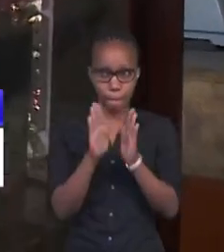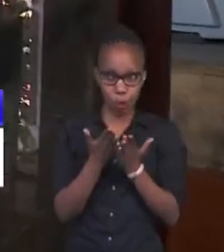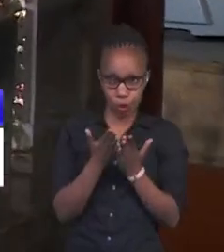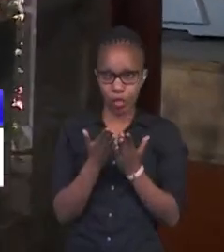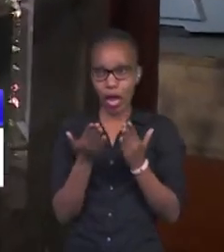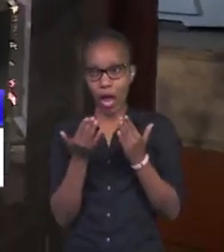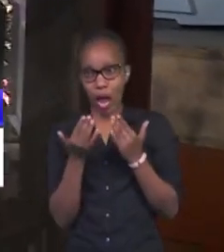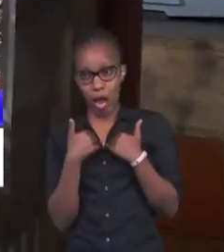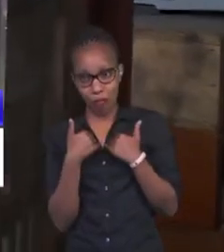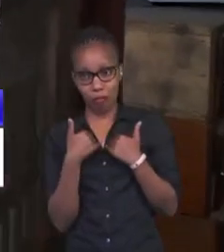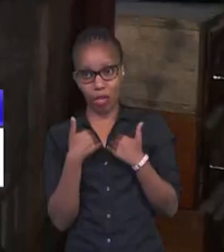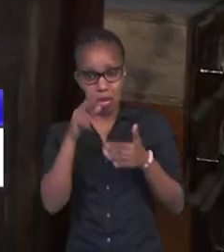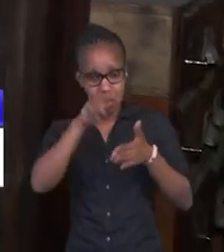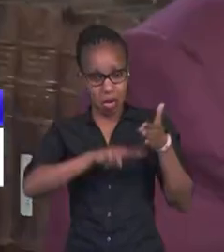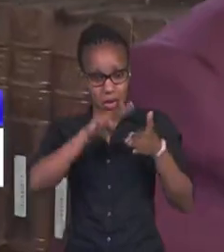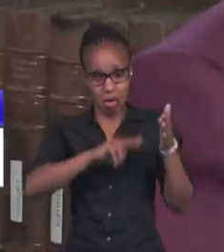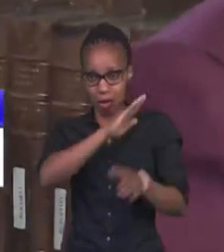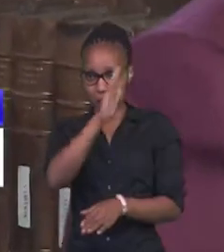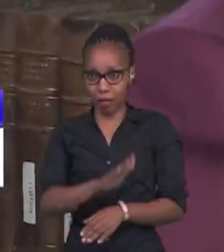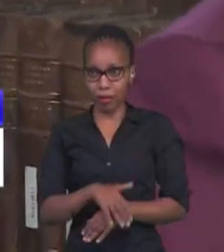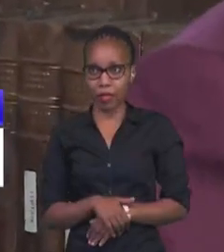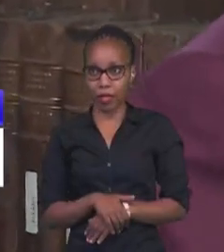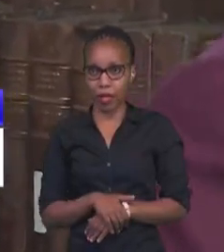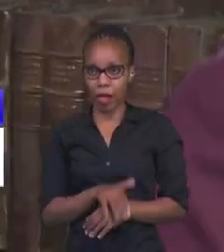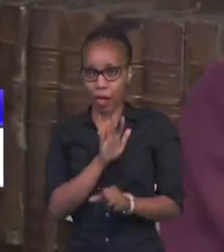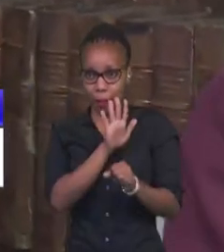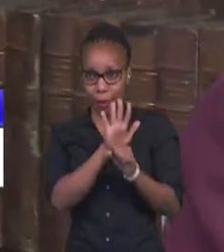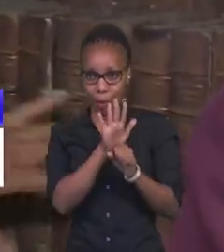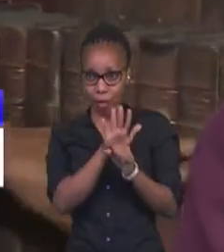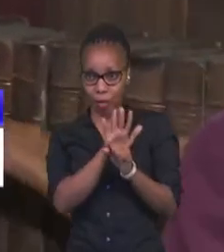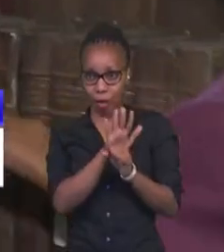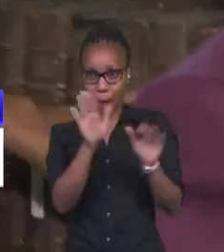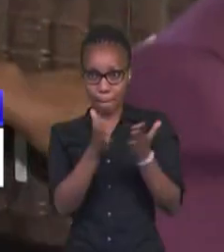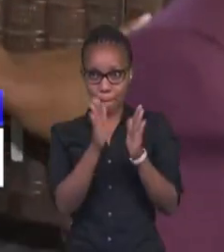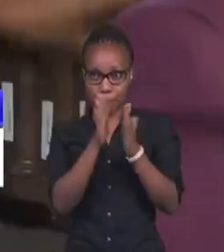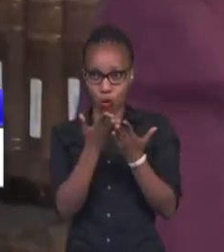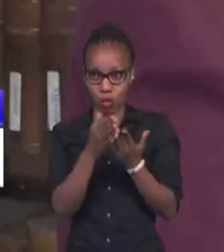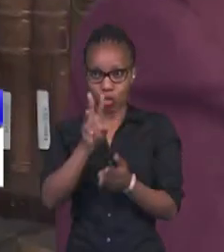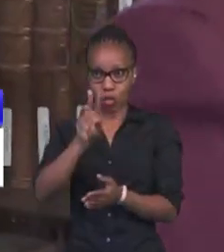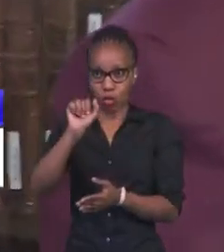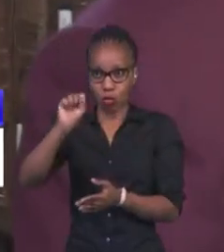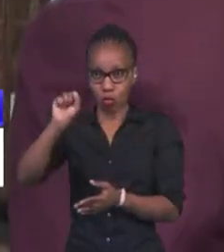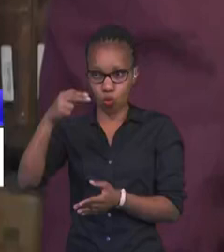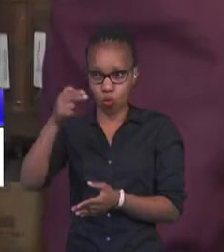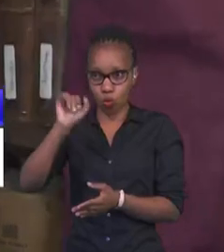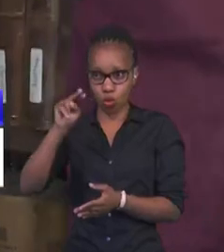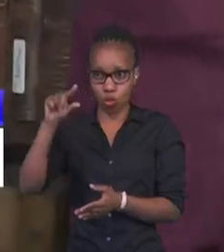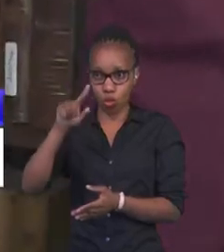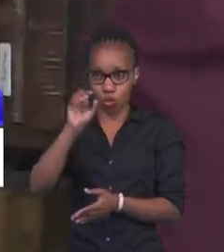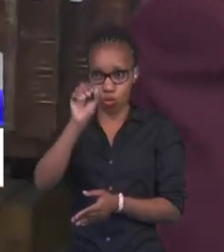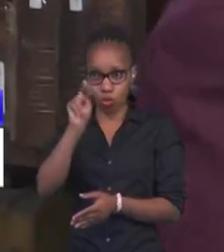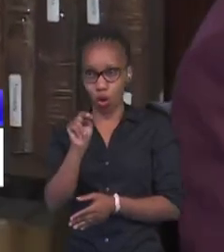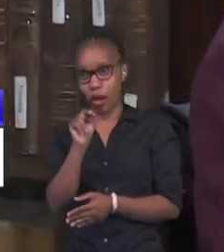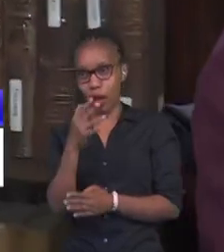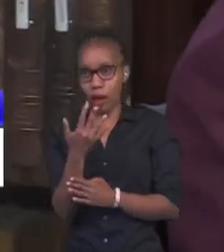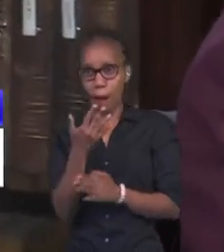remained untouched for ages. Most of these are first collections. You've got some Washington Irving's work. This is an almost full